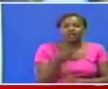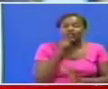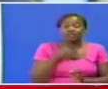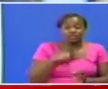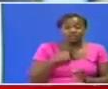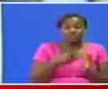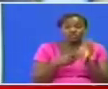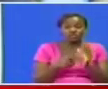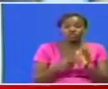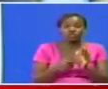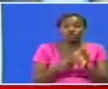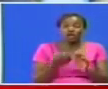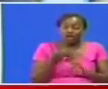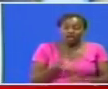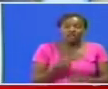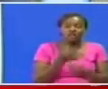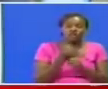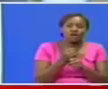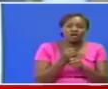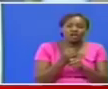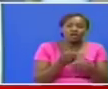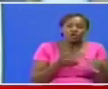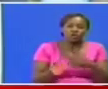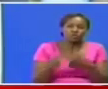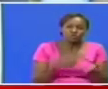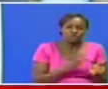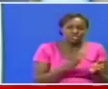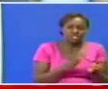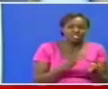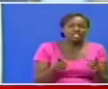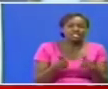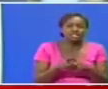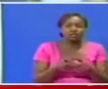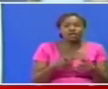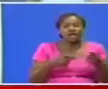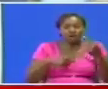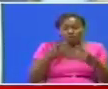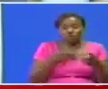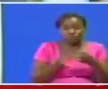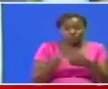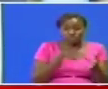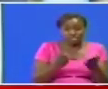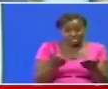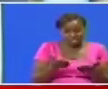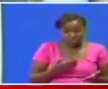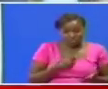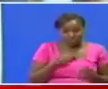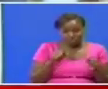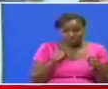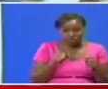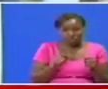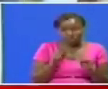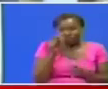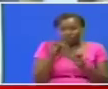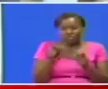me that with hard work can come opportunities, and I want the opportunities that were given to me to be possible for each and